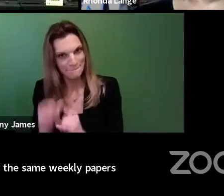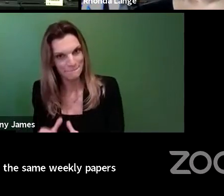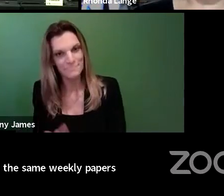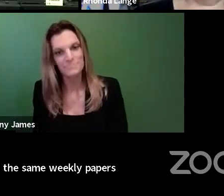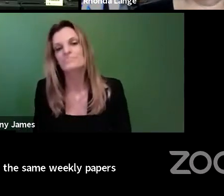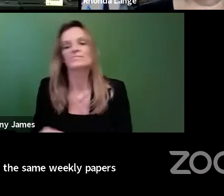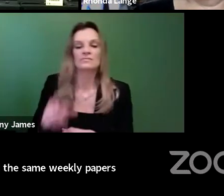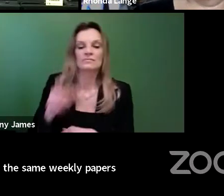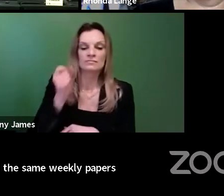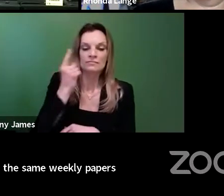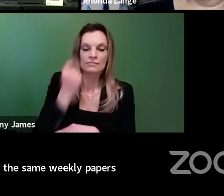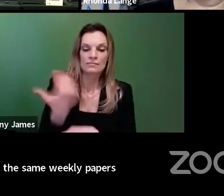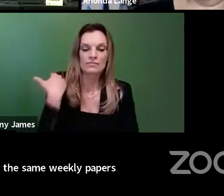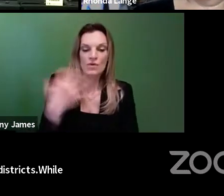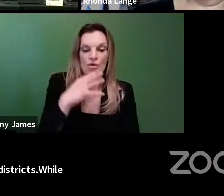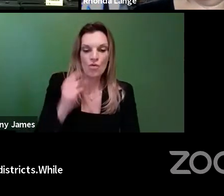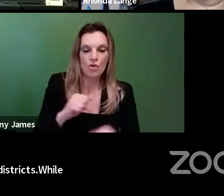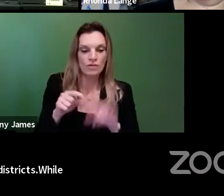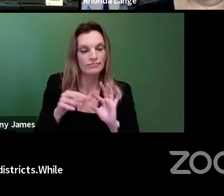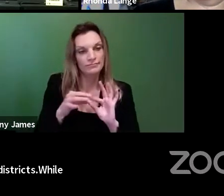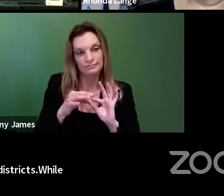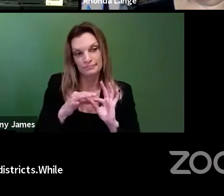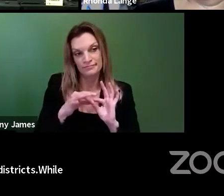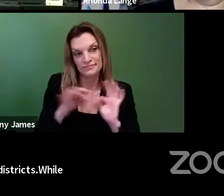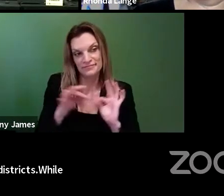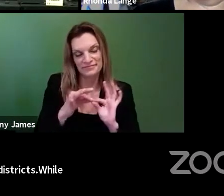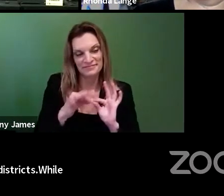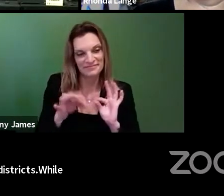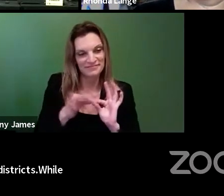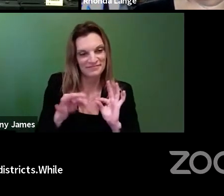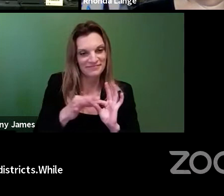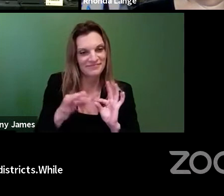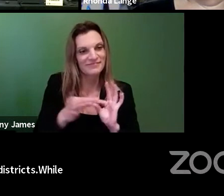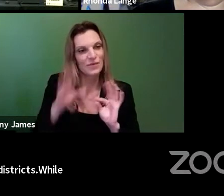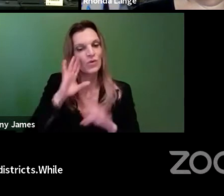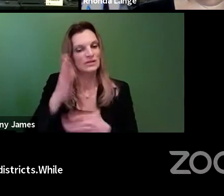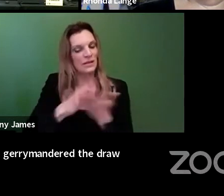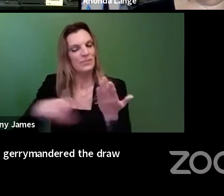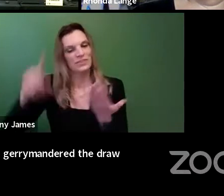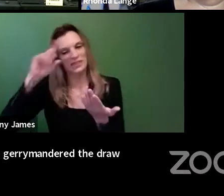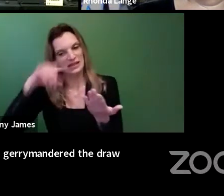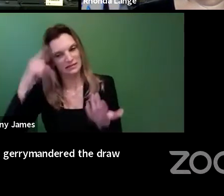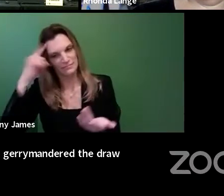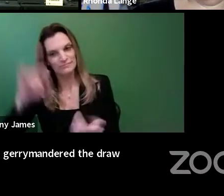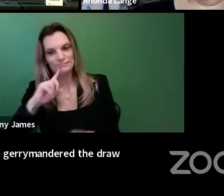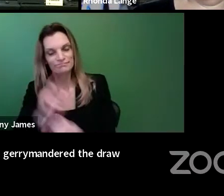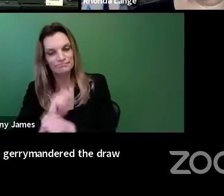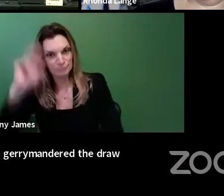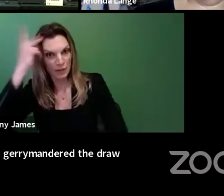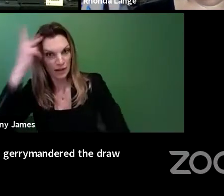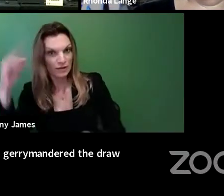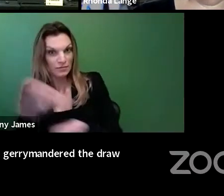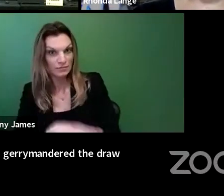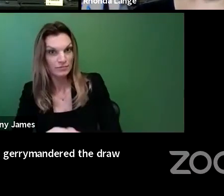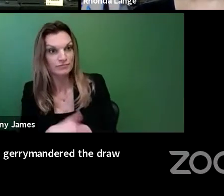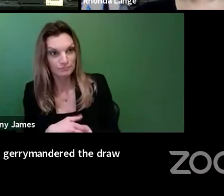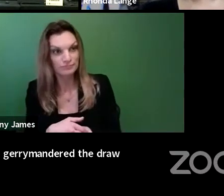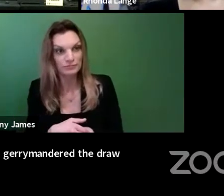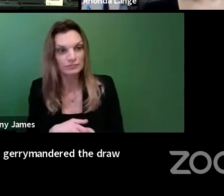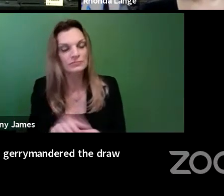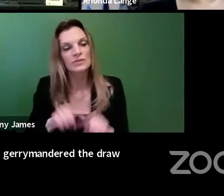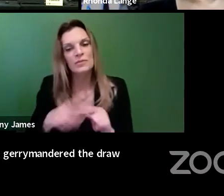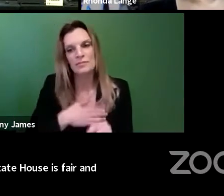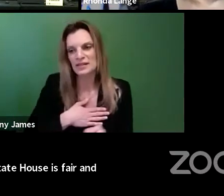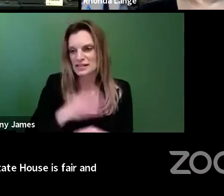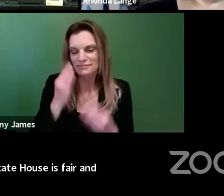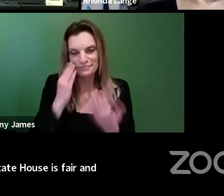previous map is gerrymandered, the draw they used in Calhoun County in the State House is fair and represents our community well. Please be sure to